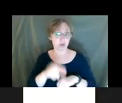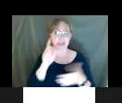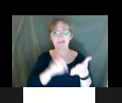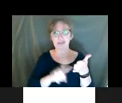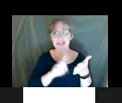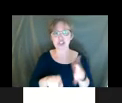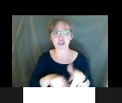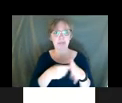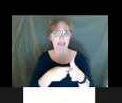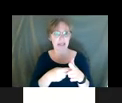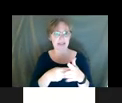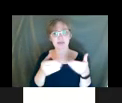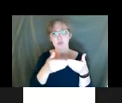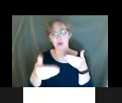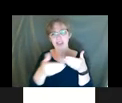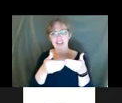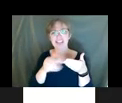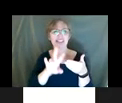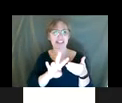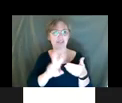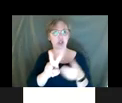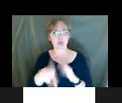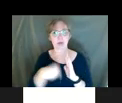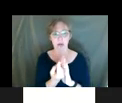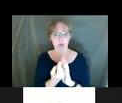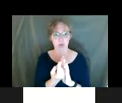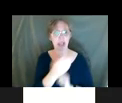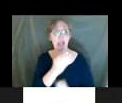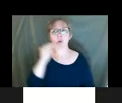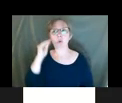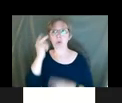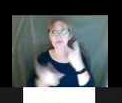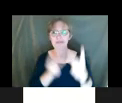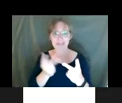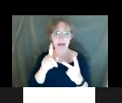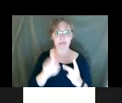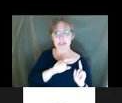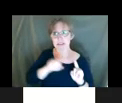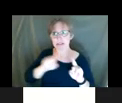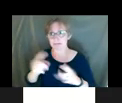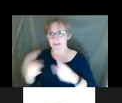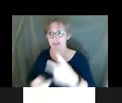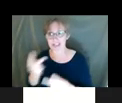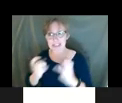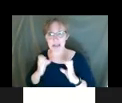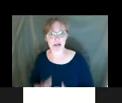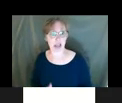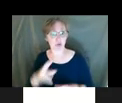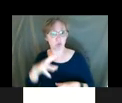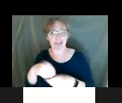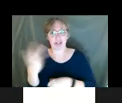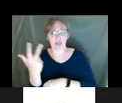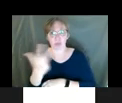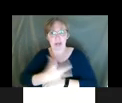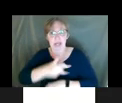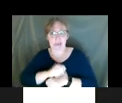within 72 hours and a home visit is made to the client within 3 working